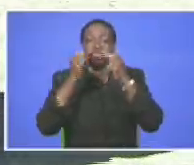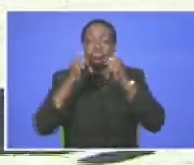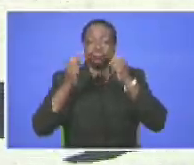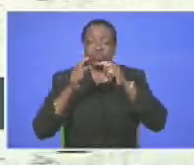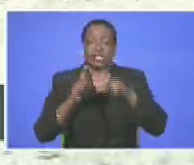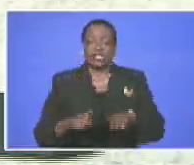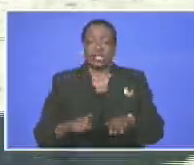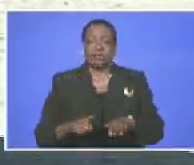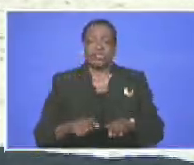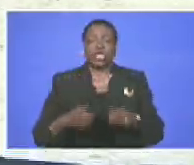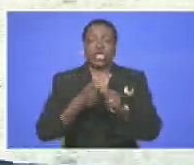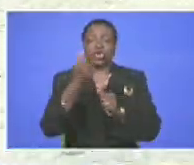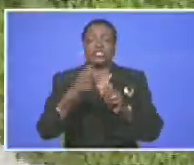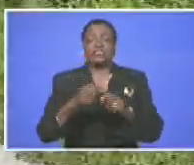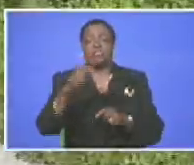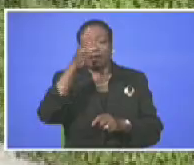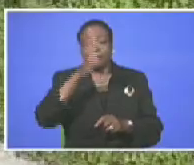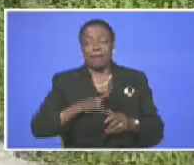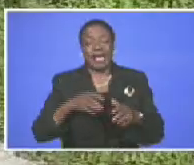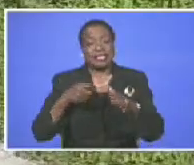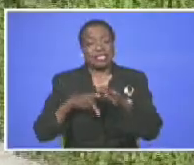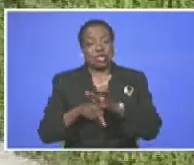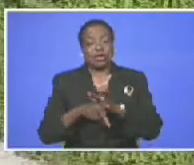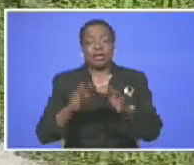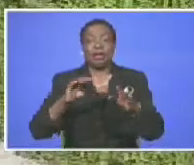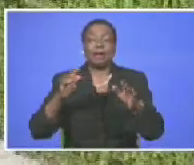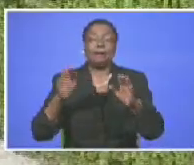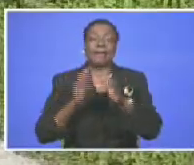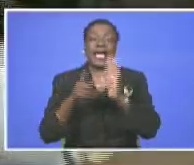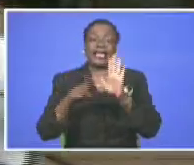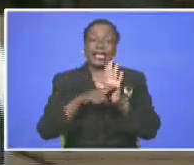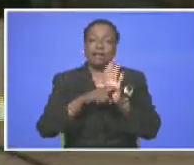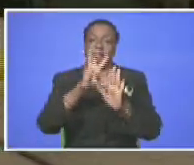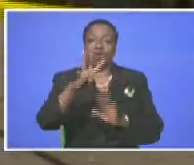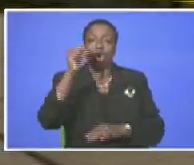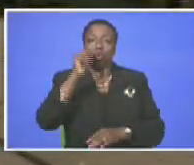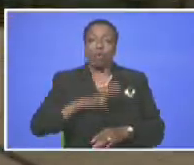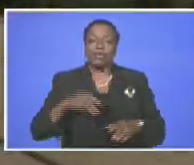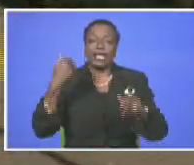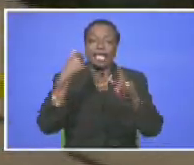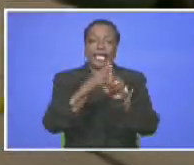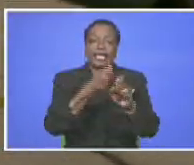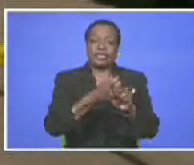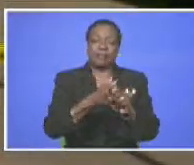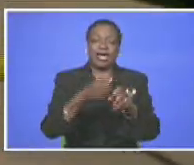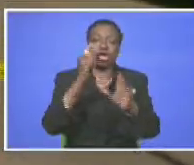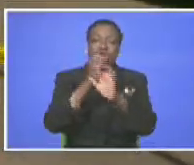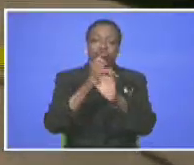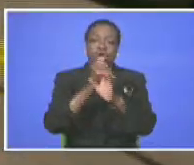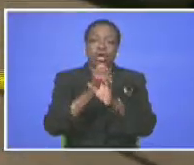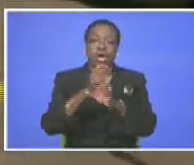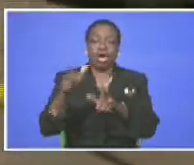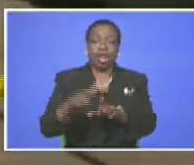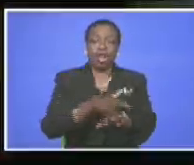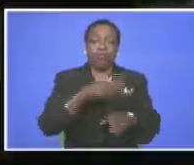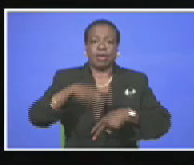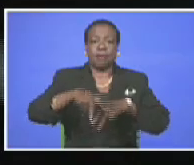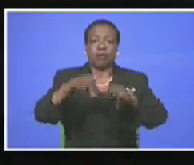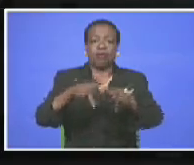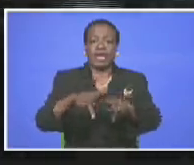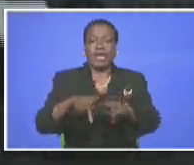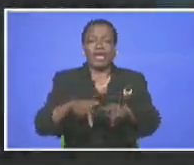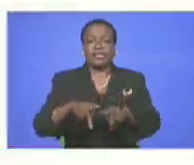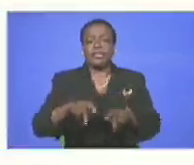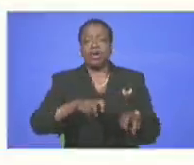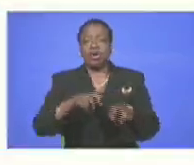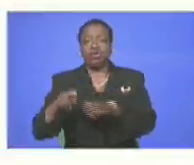of manslaughter by negligence in the deaths of four women hit by a truck along the parade route on East and Shirley Streets. 20